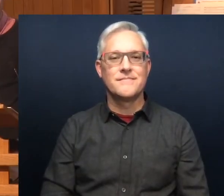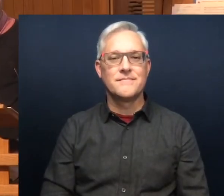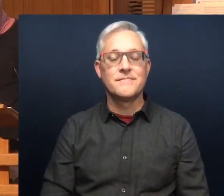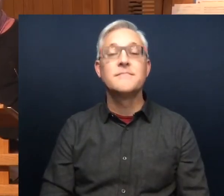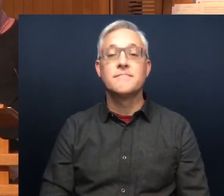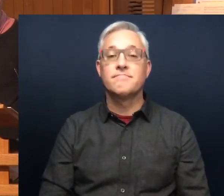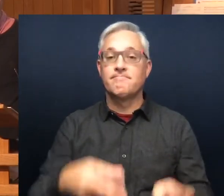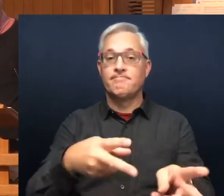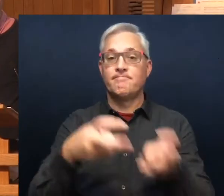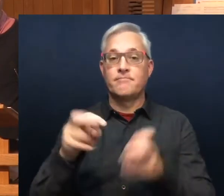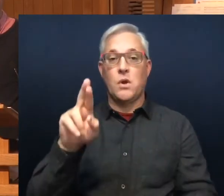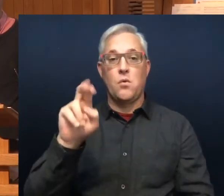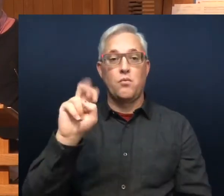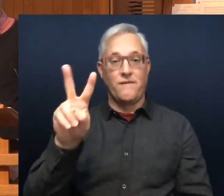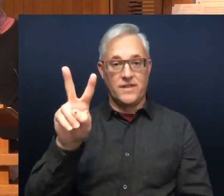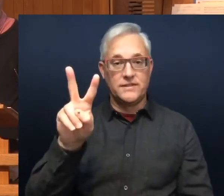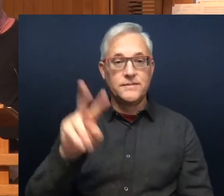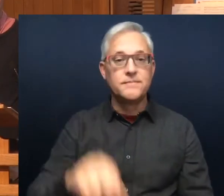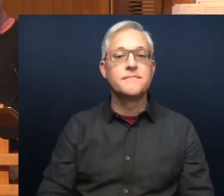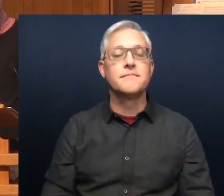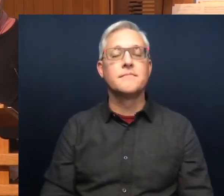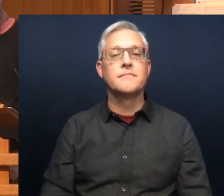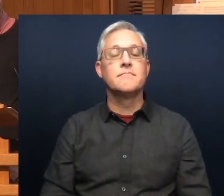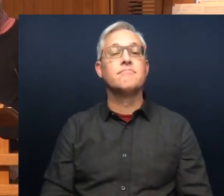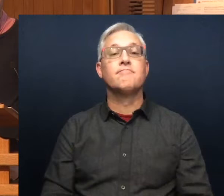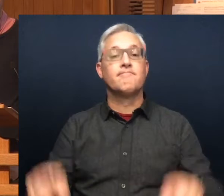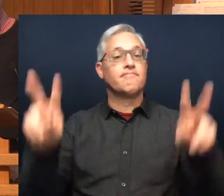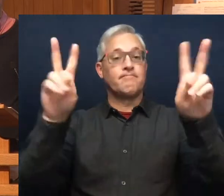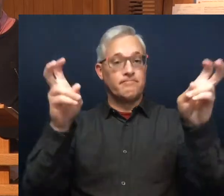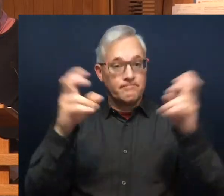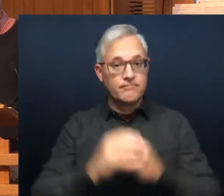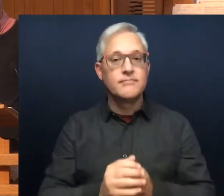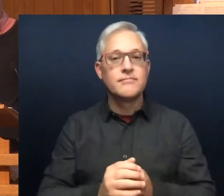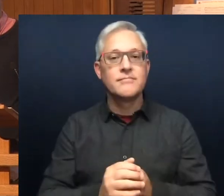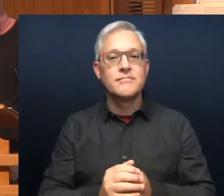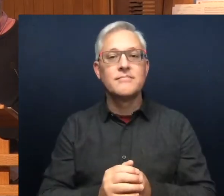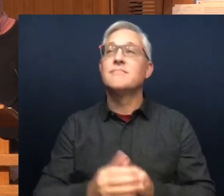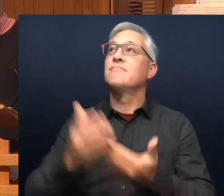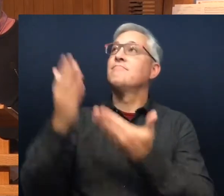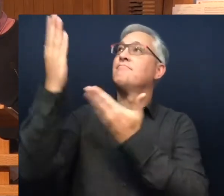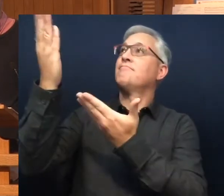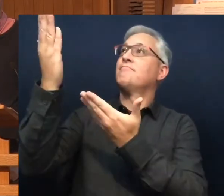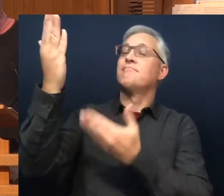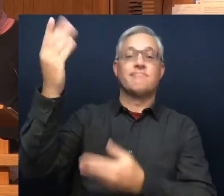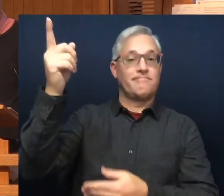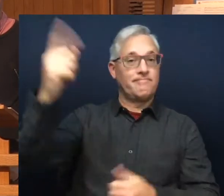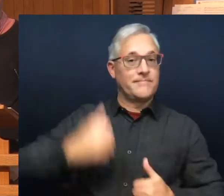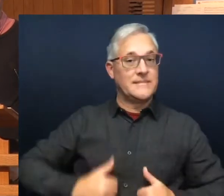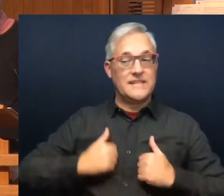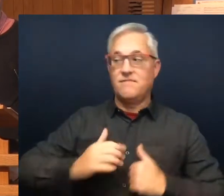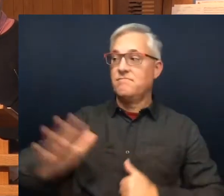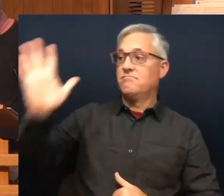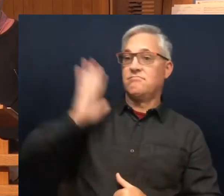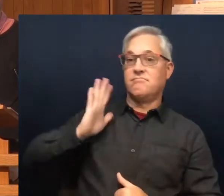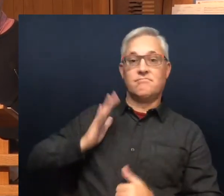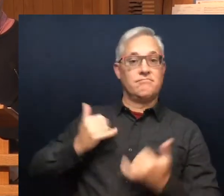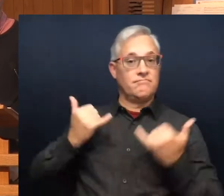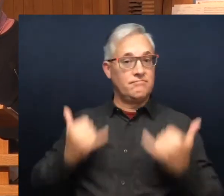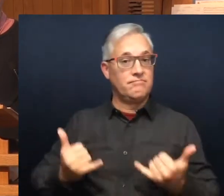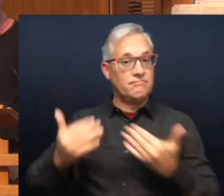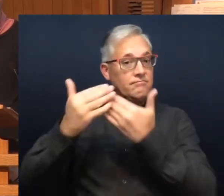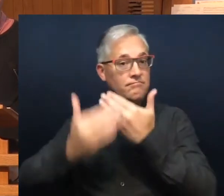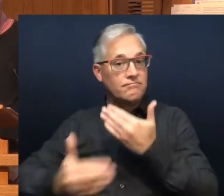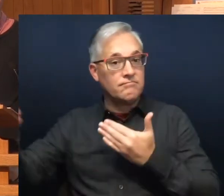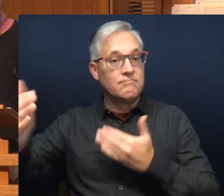A reading from Revelation. Grace and peace to you from the one who is, who was, and who is to come, and